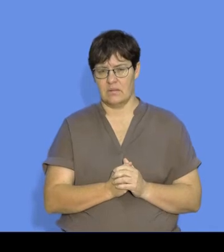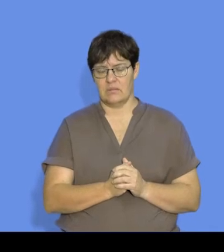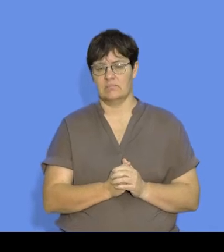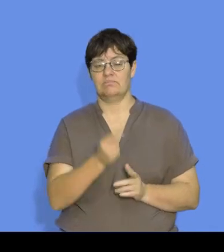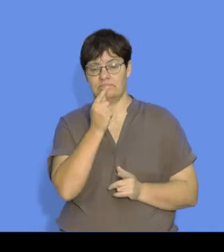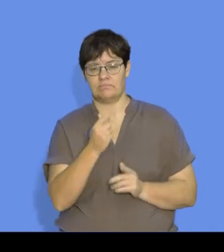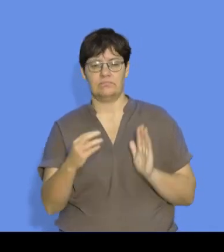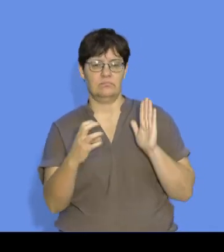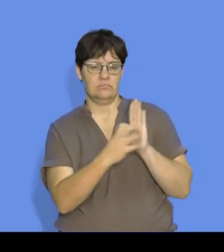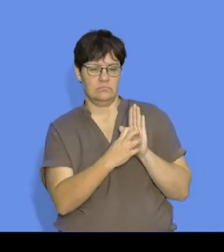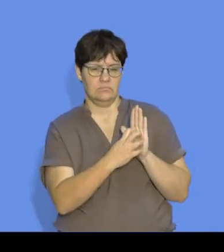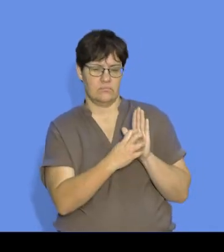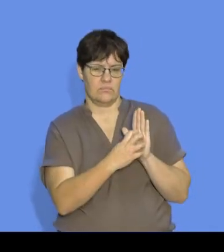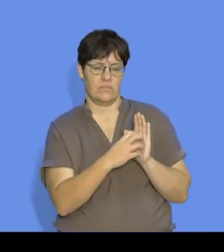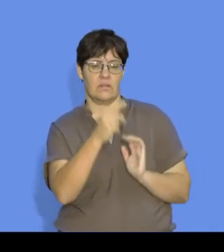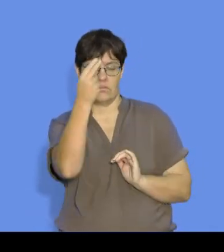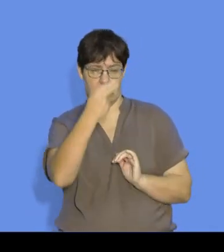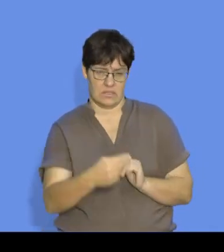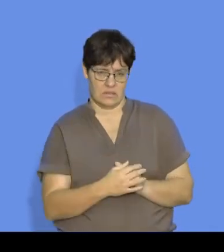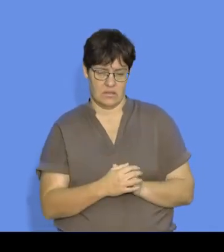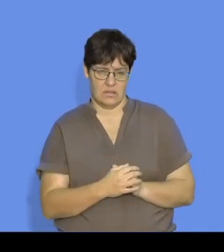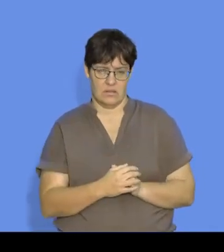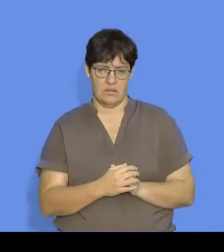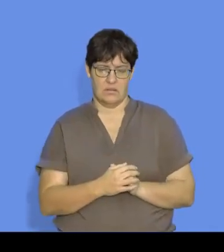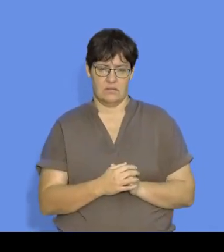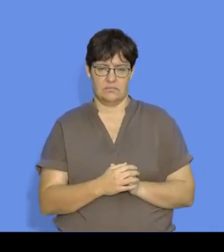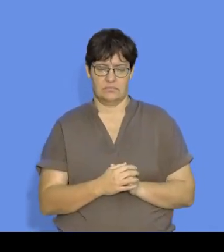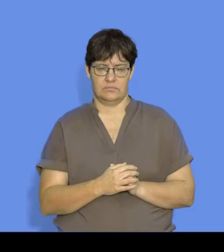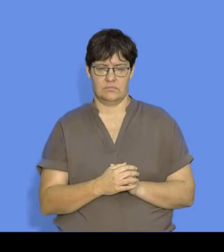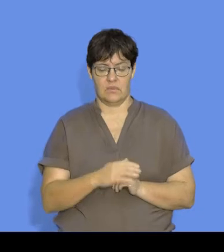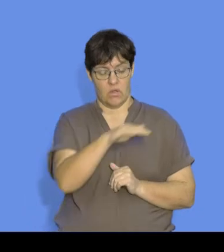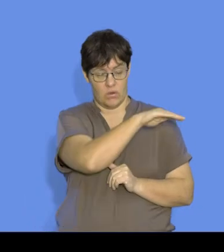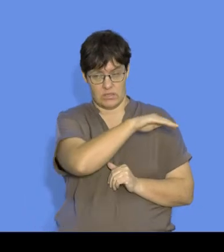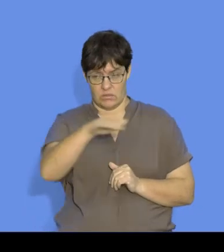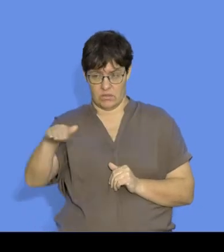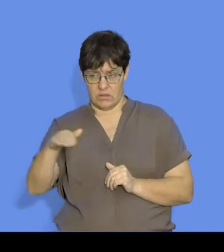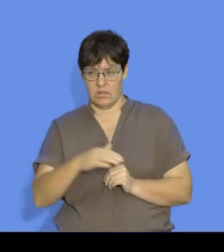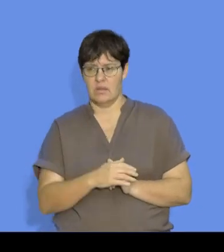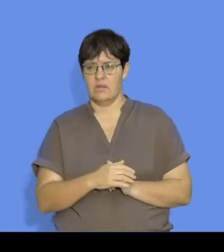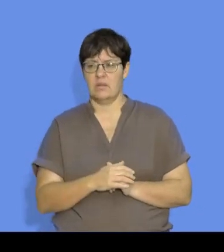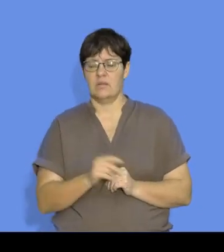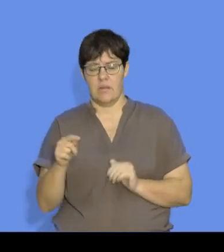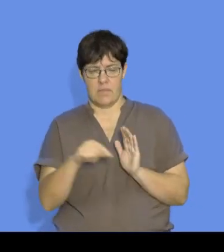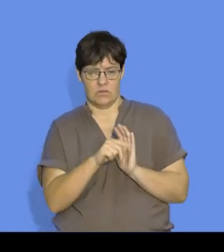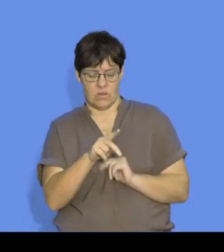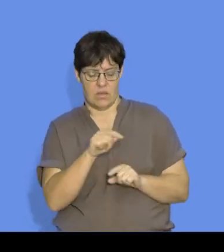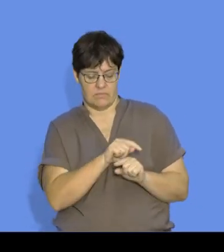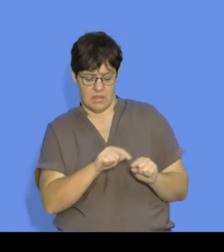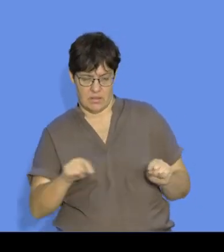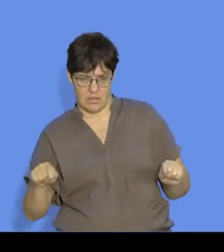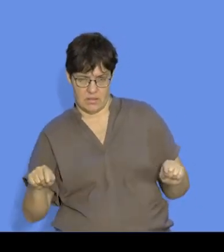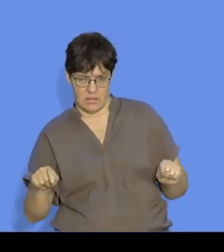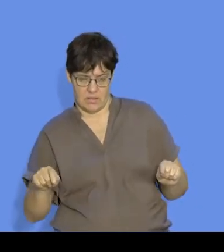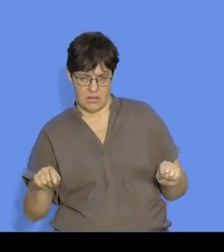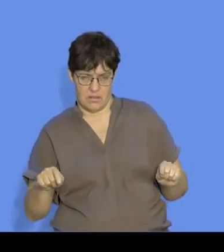then be, to sketch this graph, this is my horizontal asymptote, so I will immediately by